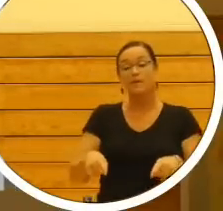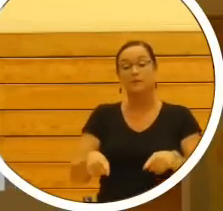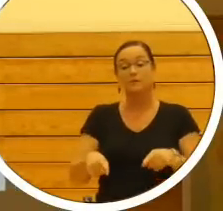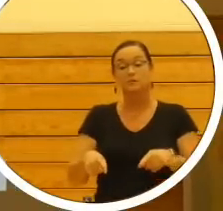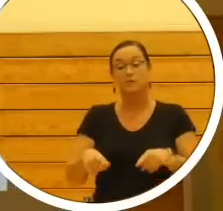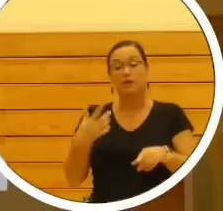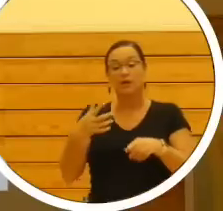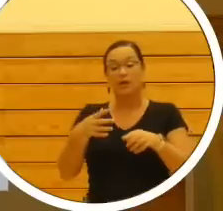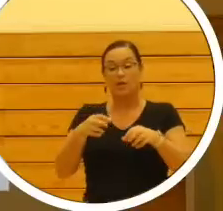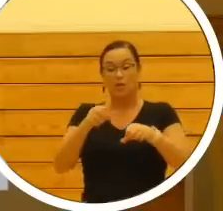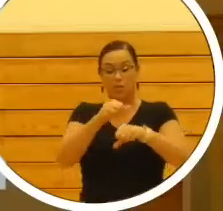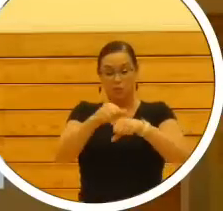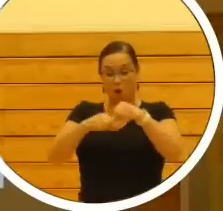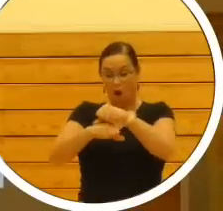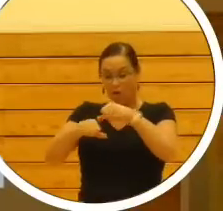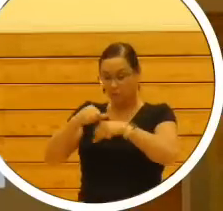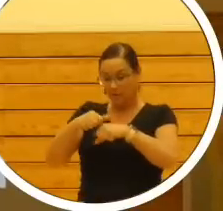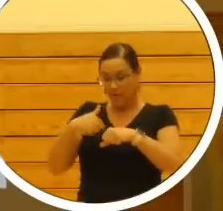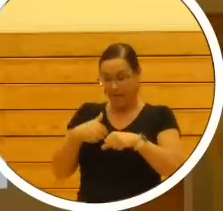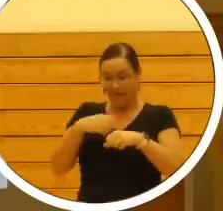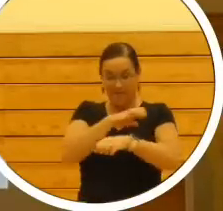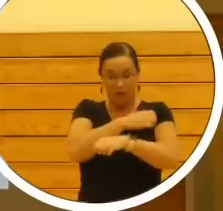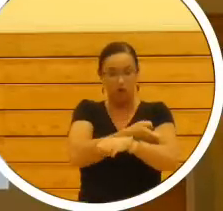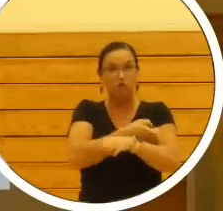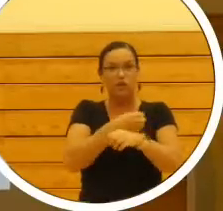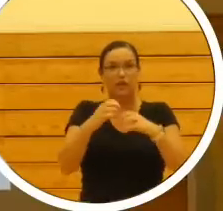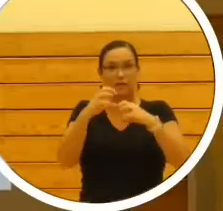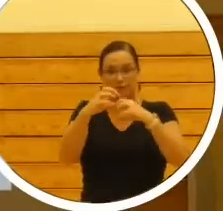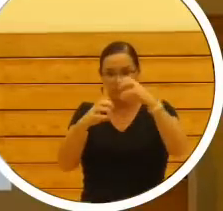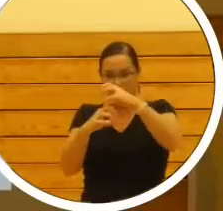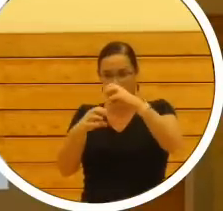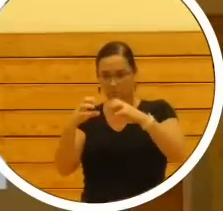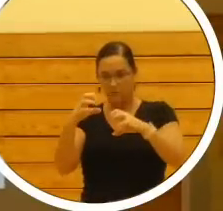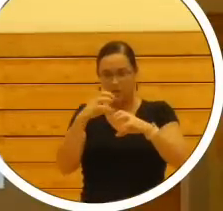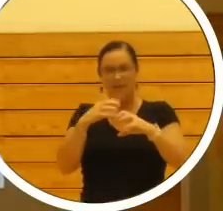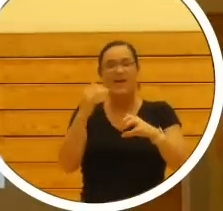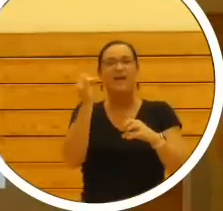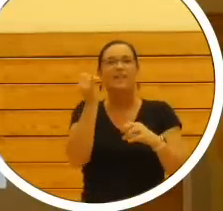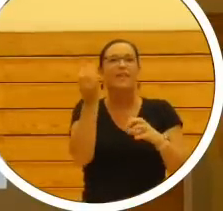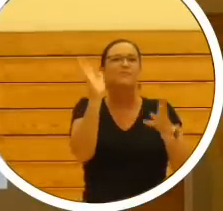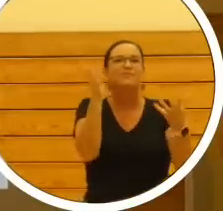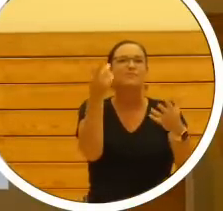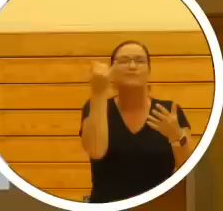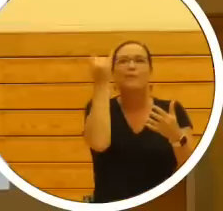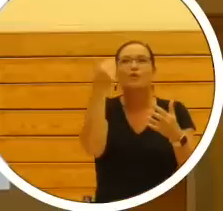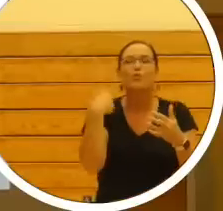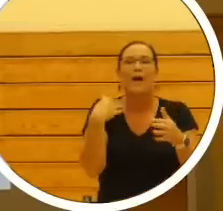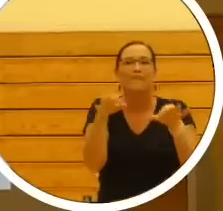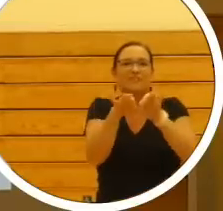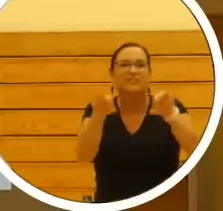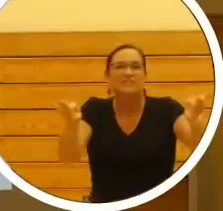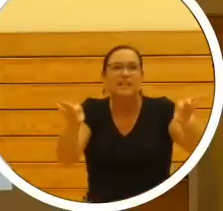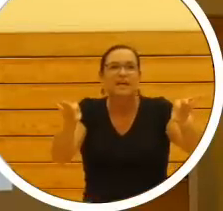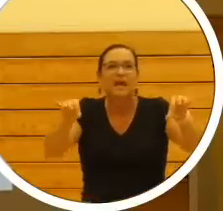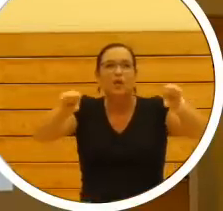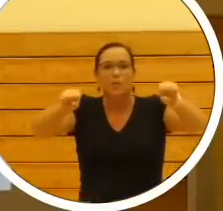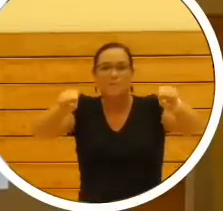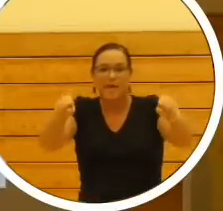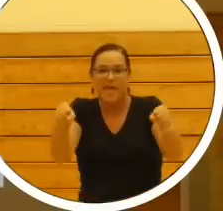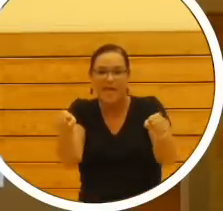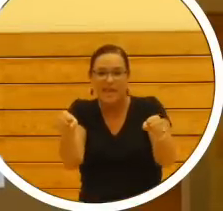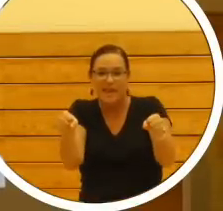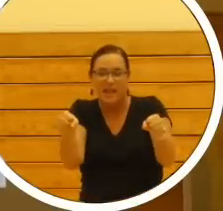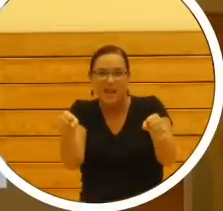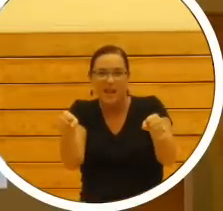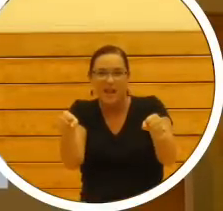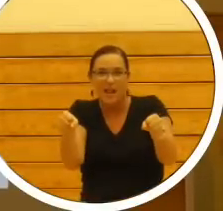between the rocks, they store energy. So you can think of it like if you take a stick or a yardstick or something and bend it, there's